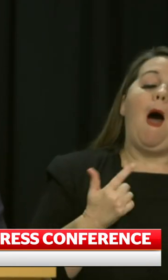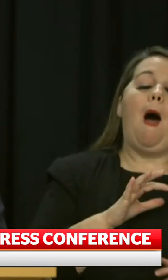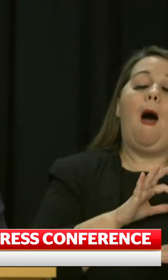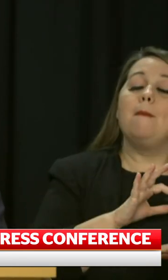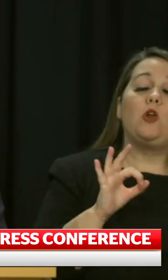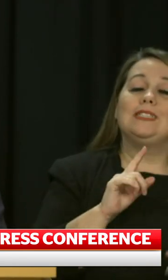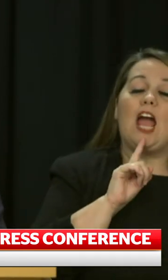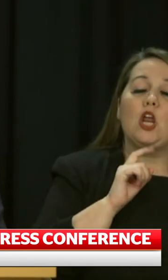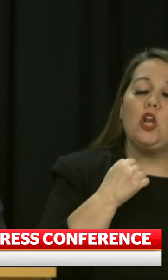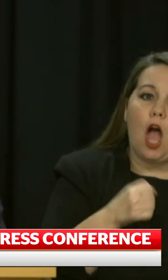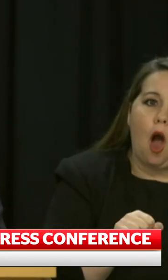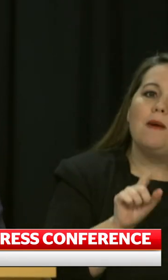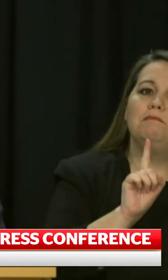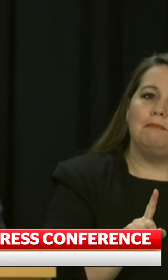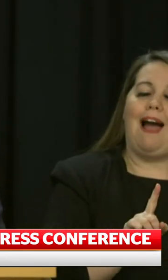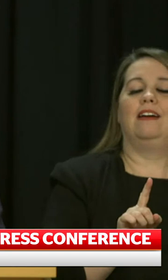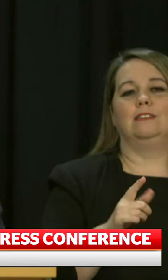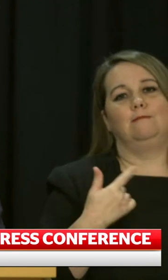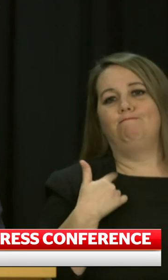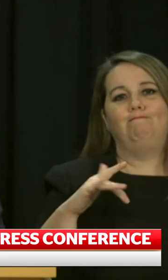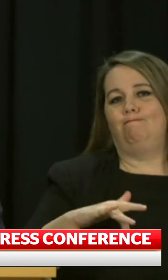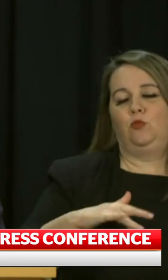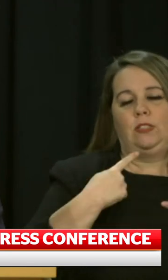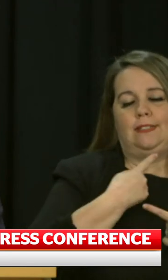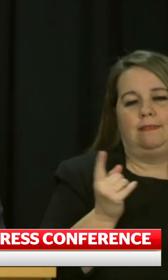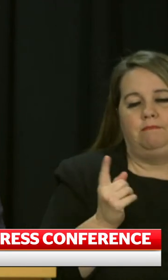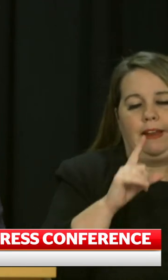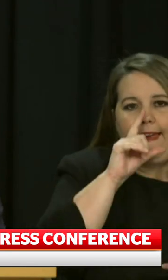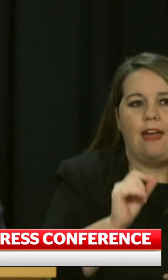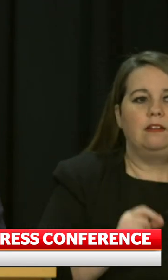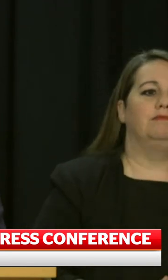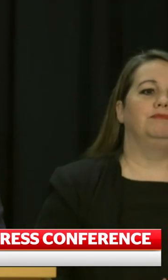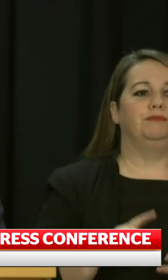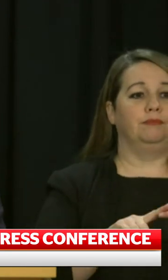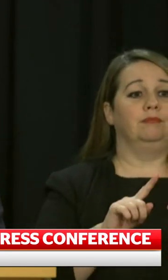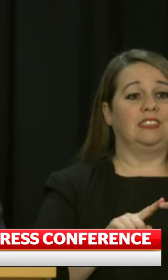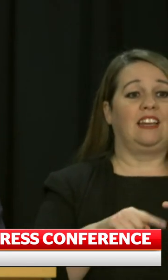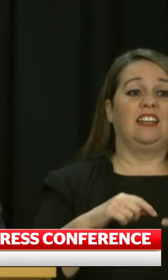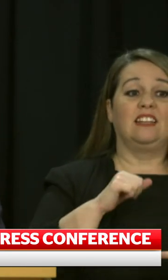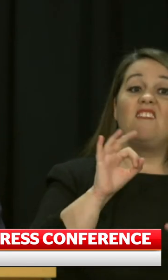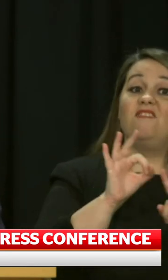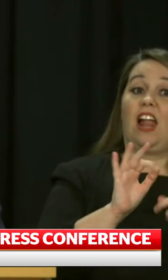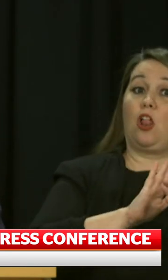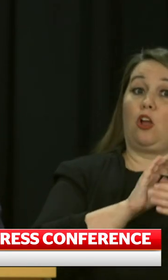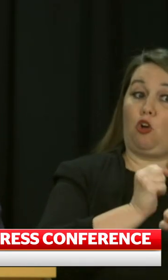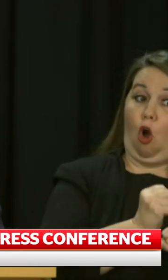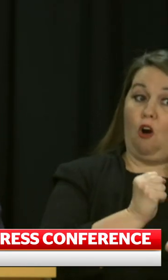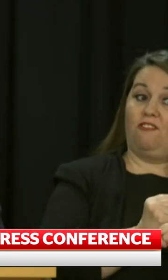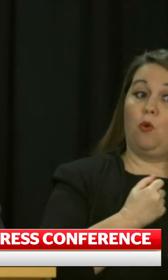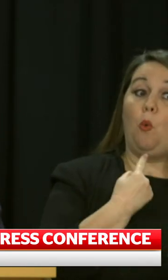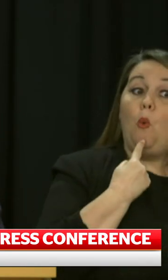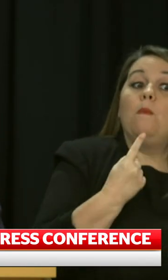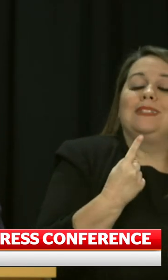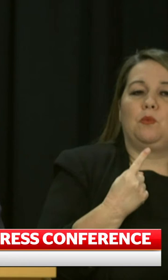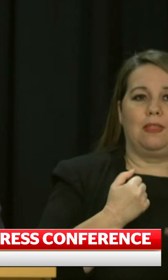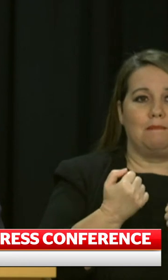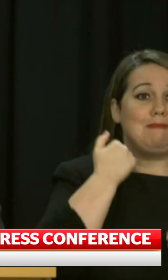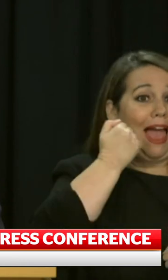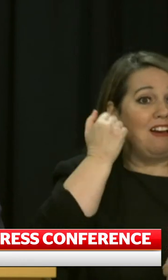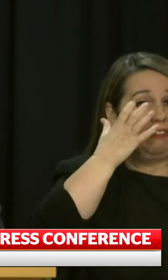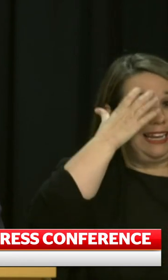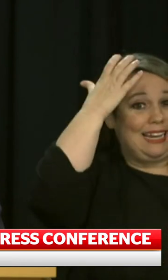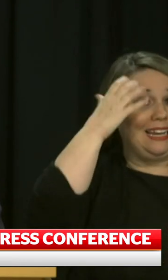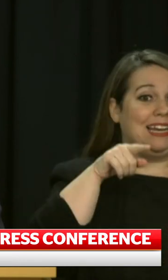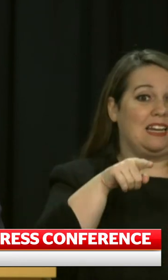Phil Gough, as you said, the blunder and the sense of... Pointing to you that there's this an element of perhaps a collective kind